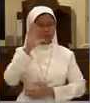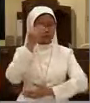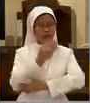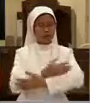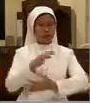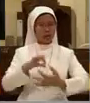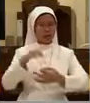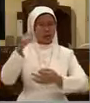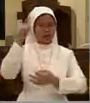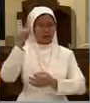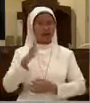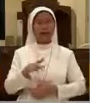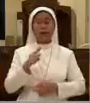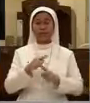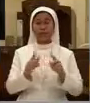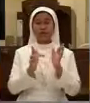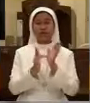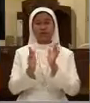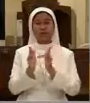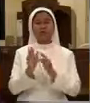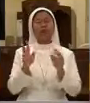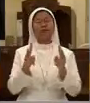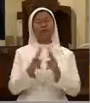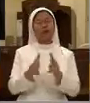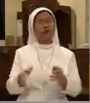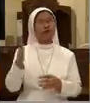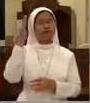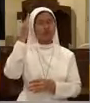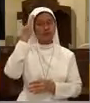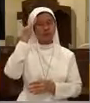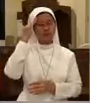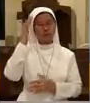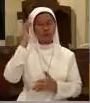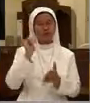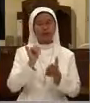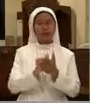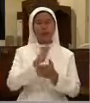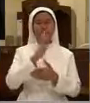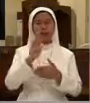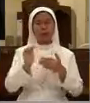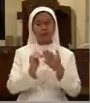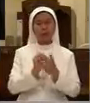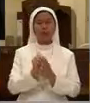Jesus was very much aware that he received everything from the Father.